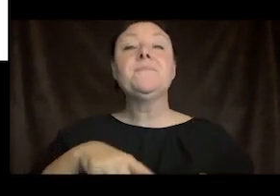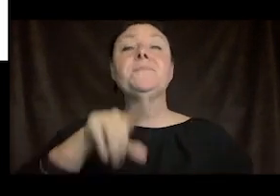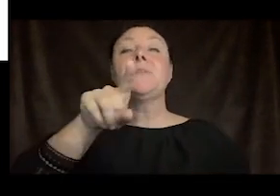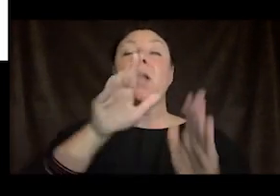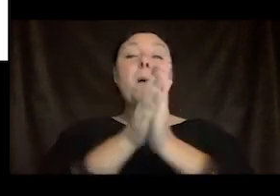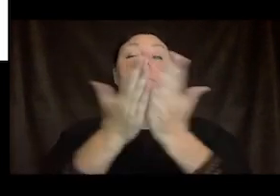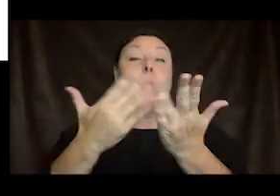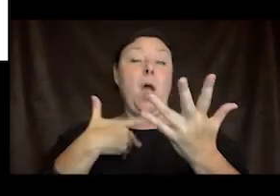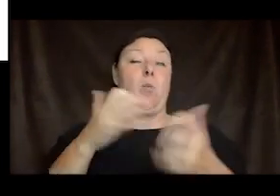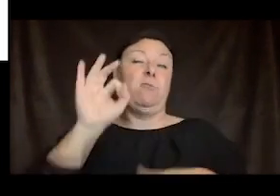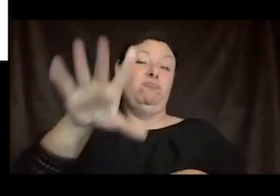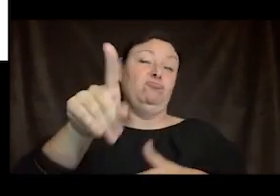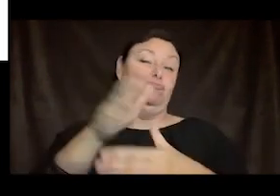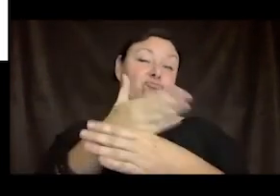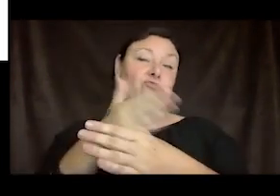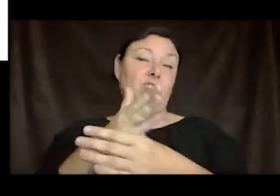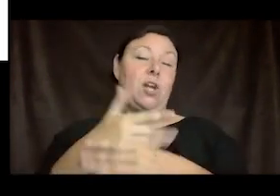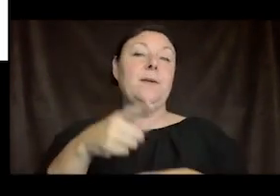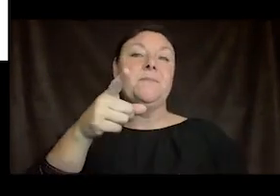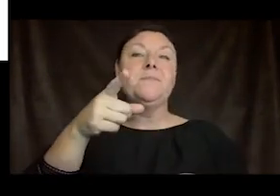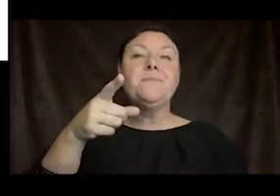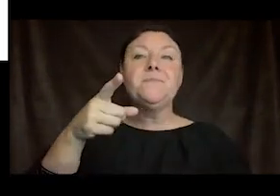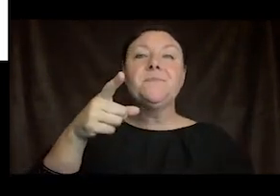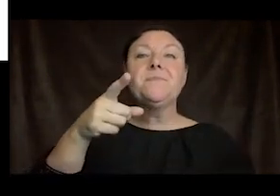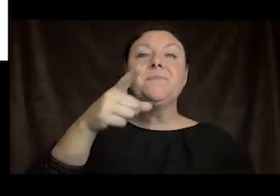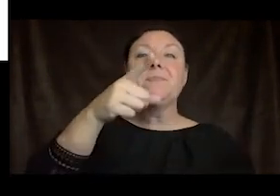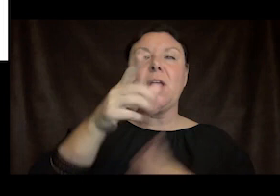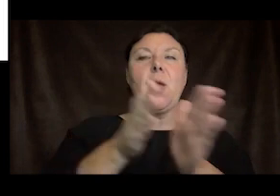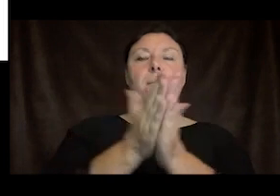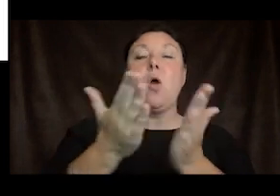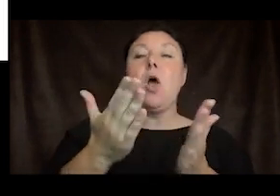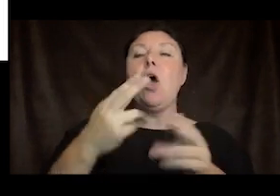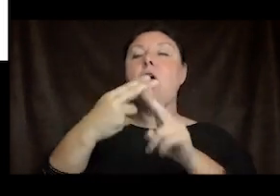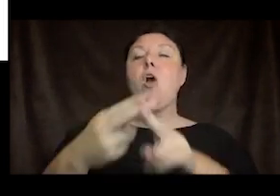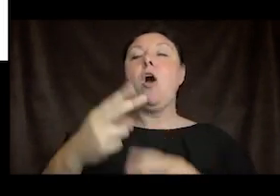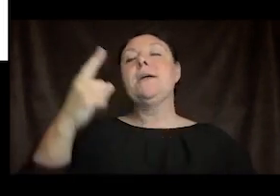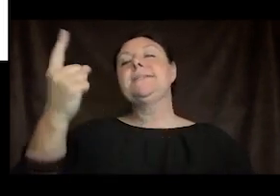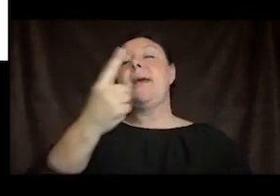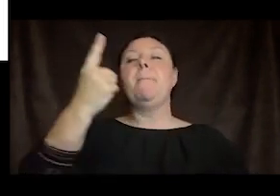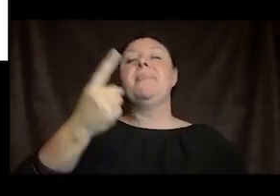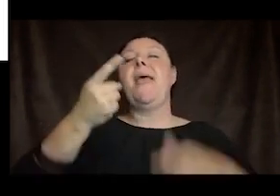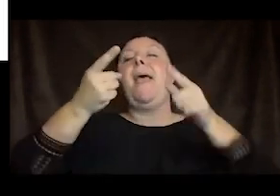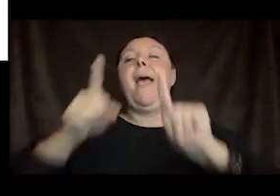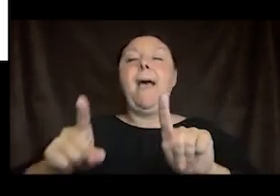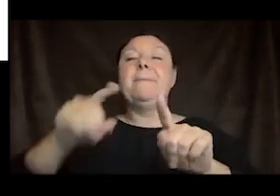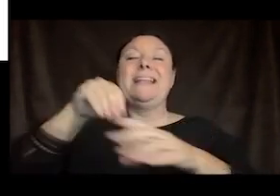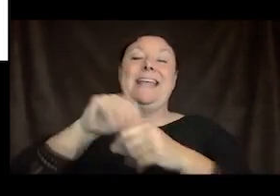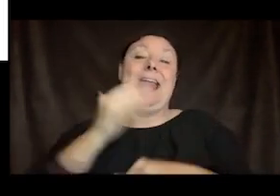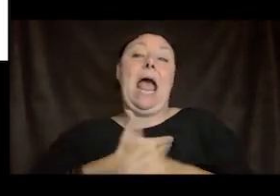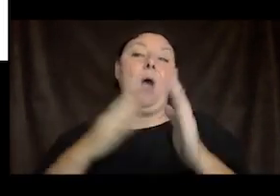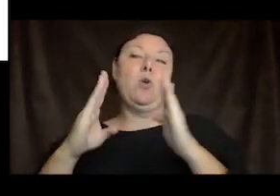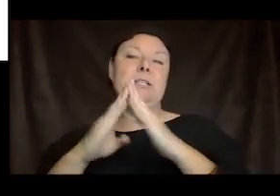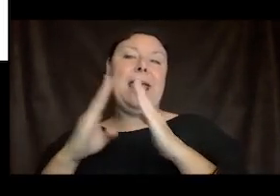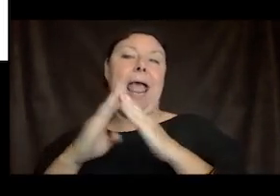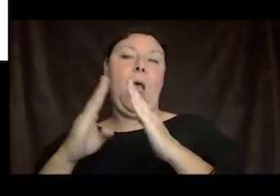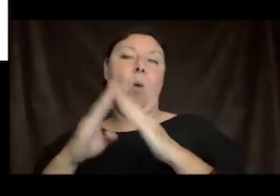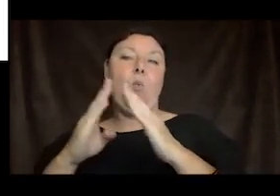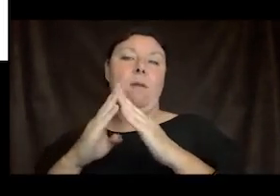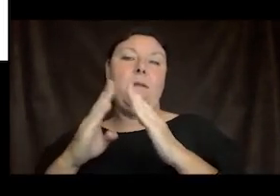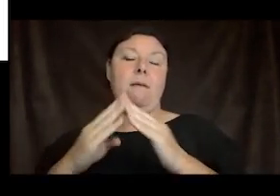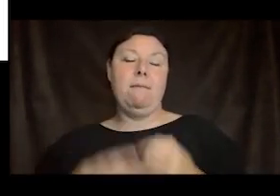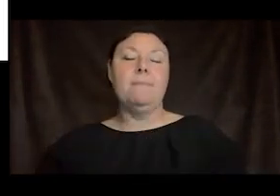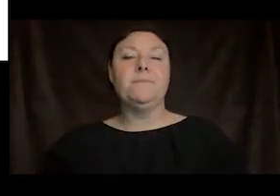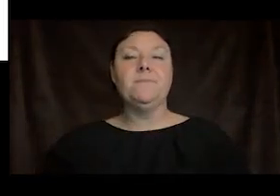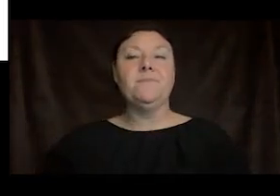us get to this is the book that's entitled Something Happened in Our Town. And I'm sorry that got cut off there, but there's the title for